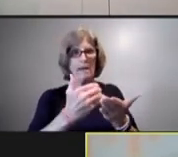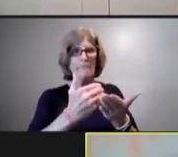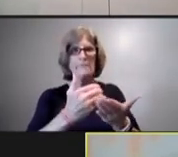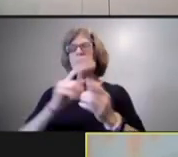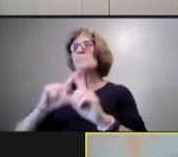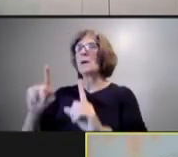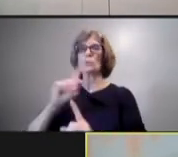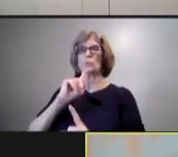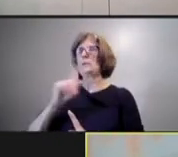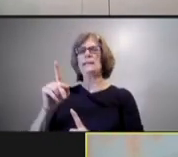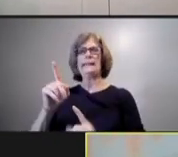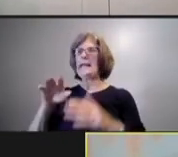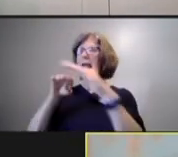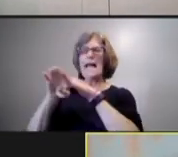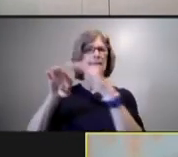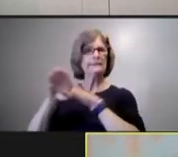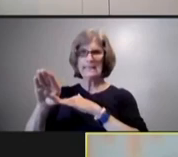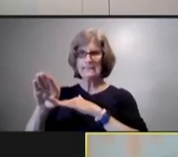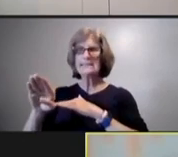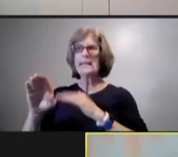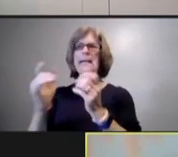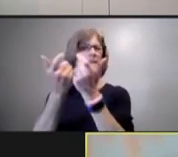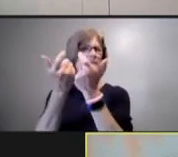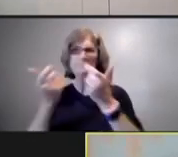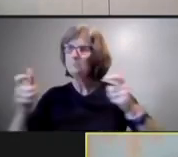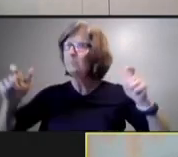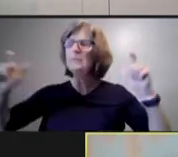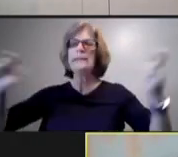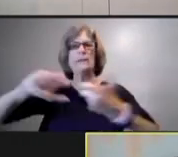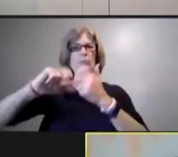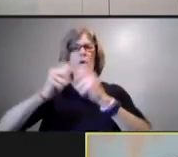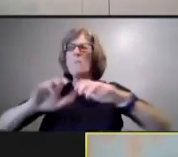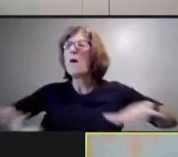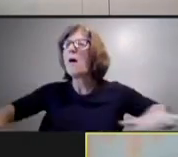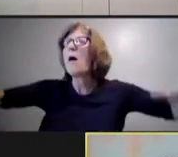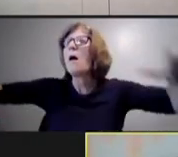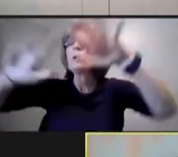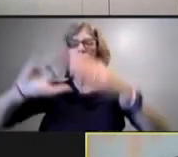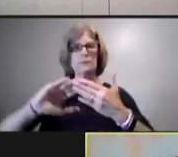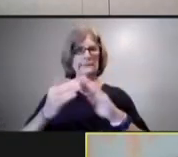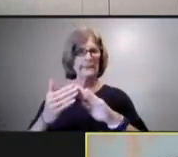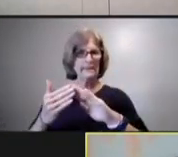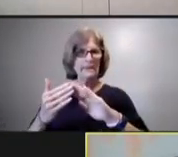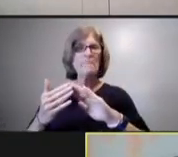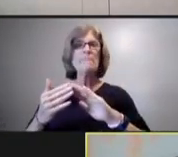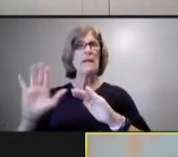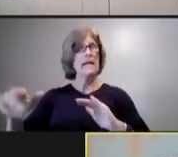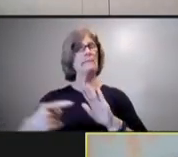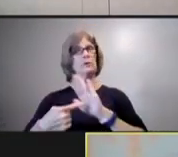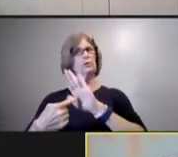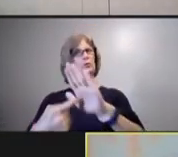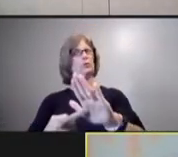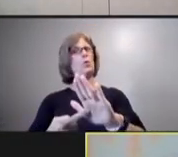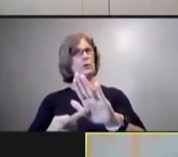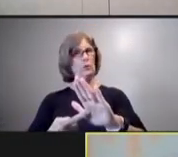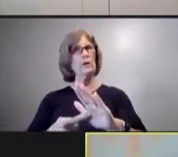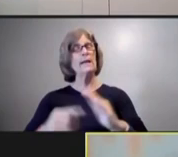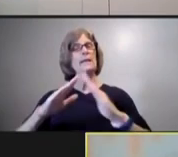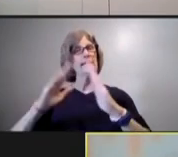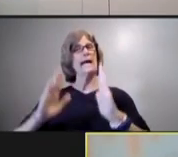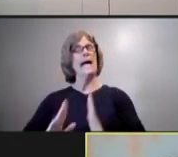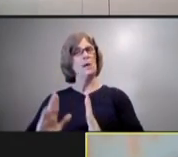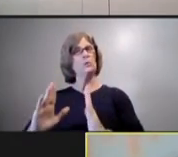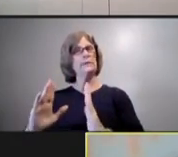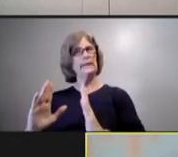citywide, neighborhood-wide problem. And we'll go through the data that showcases just how old our housing stock